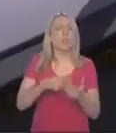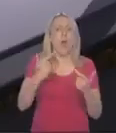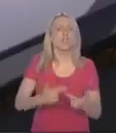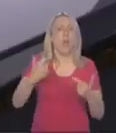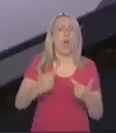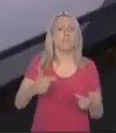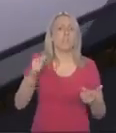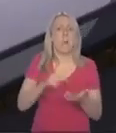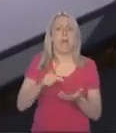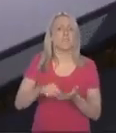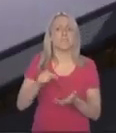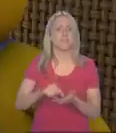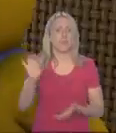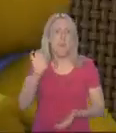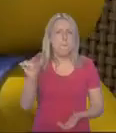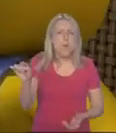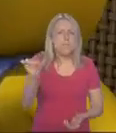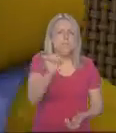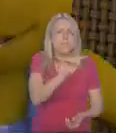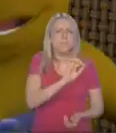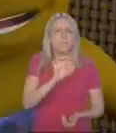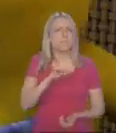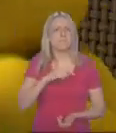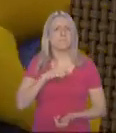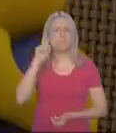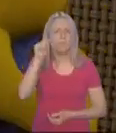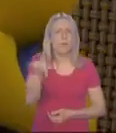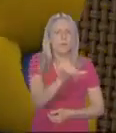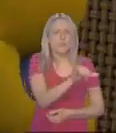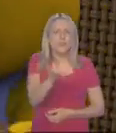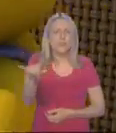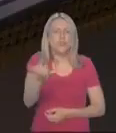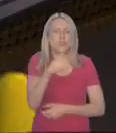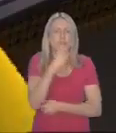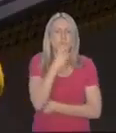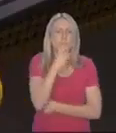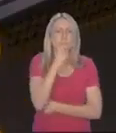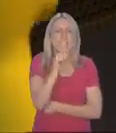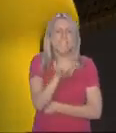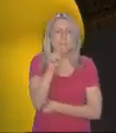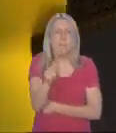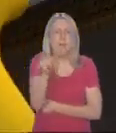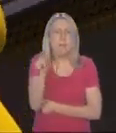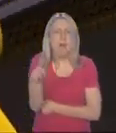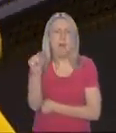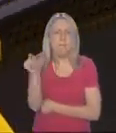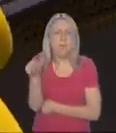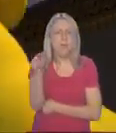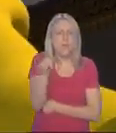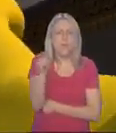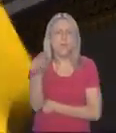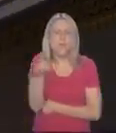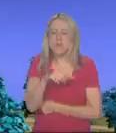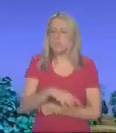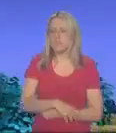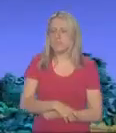of buttons. And no one around. What should I press first? Eeny, meeny, miny,